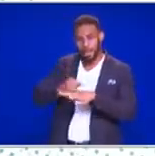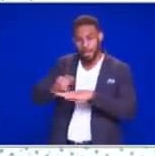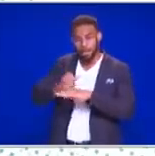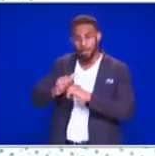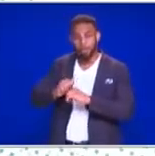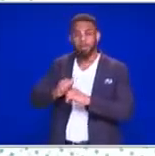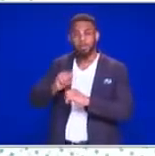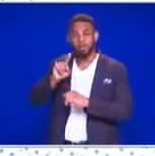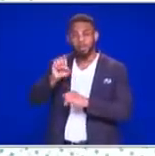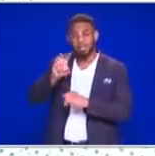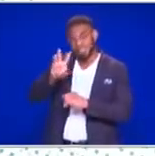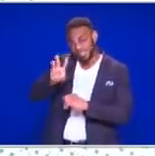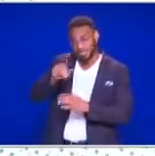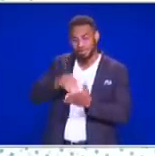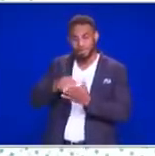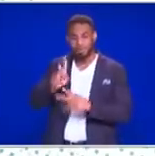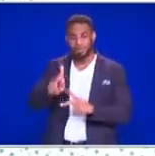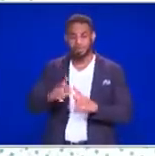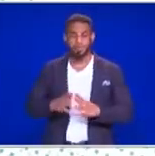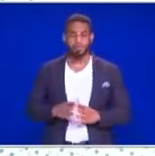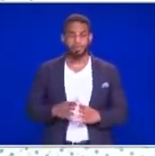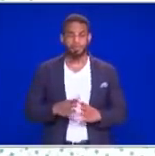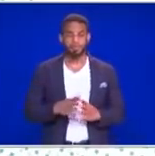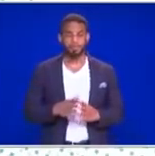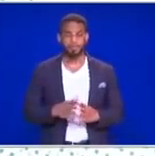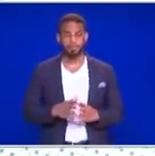with 1.6 million people.